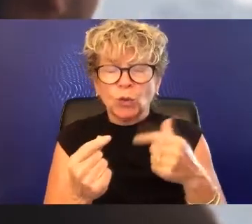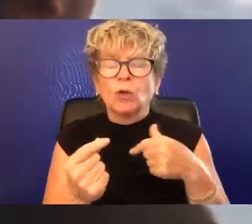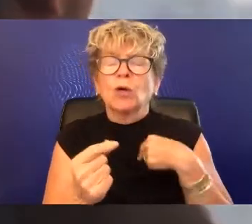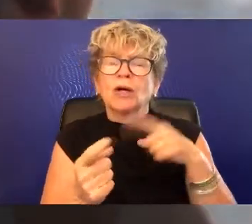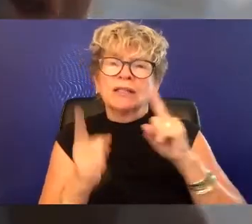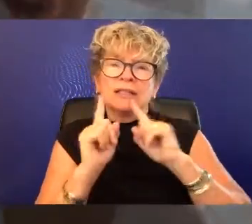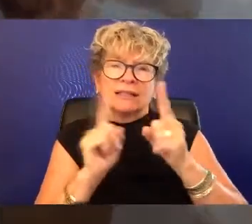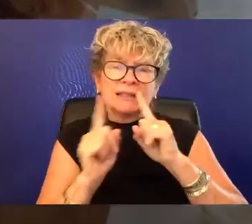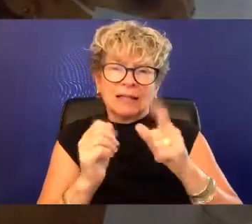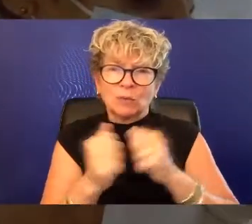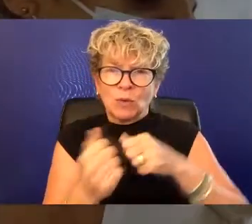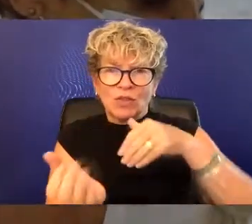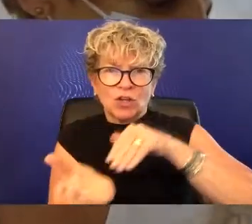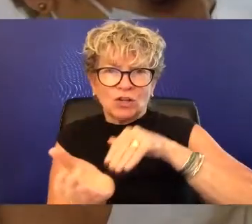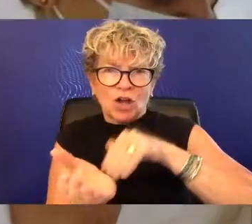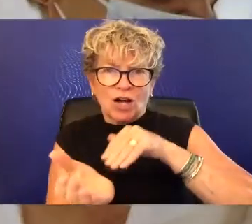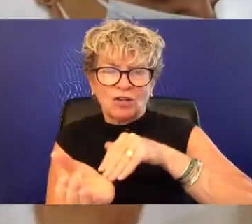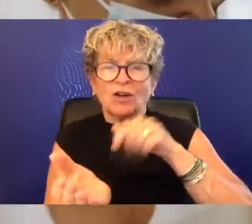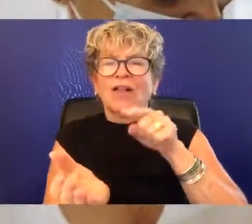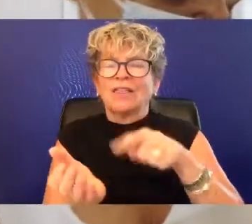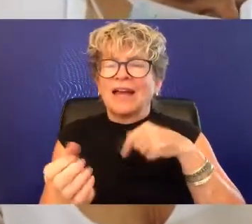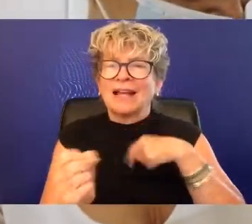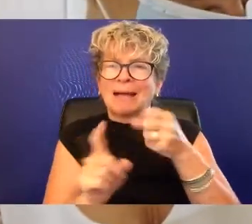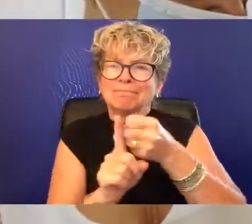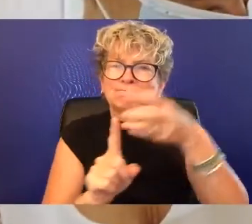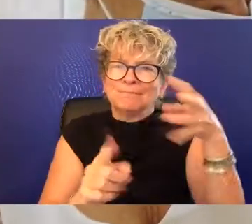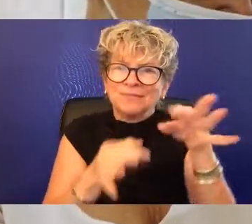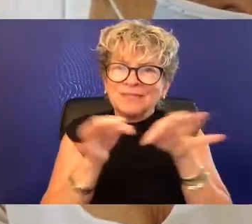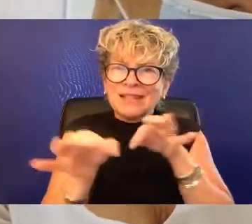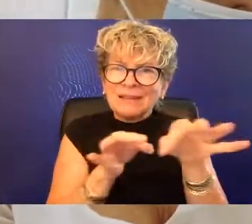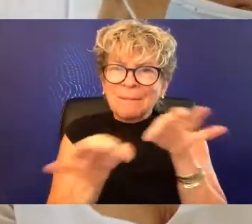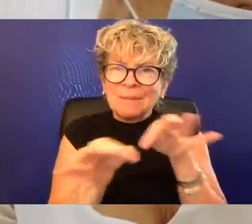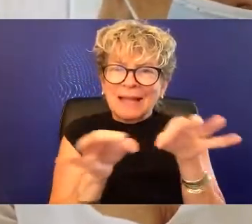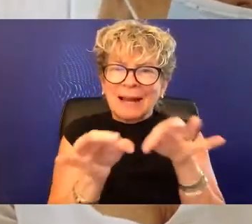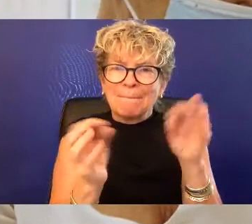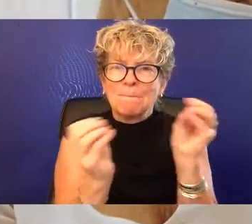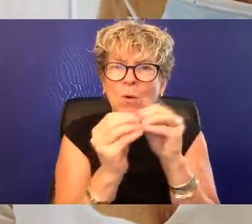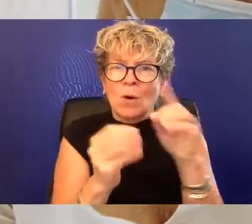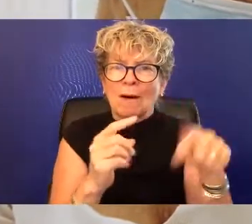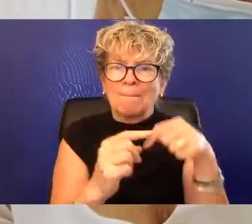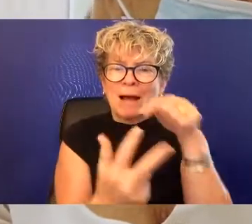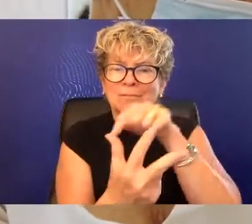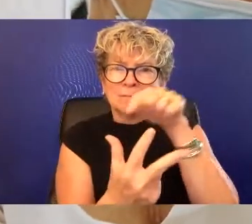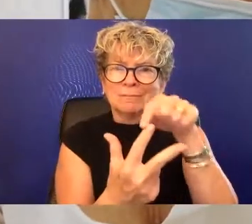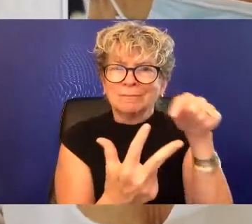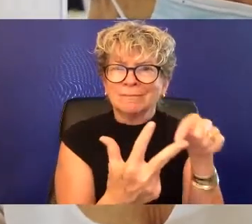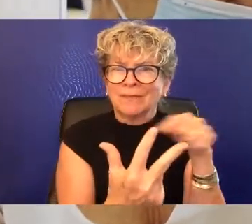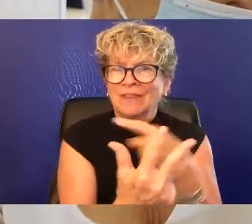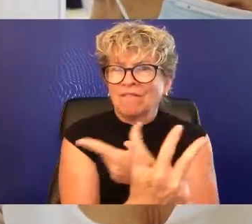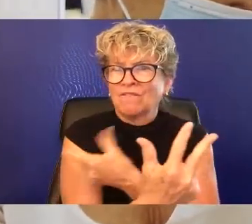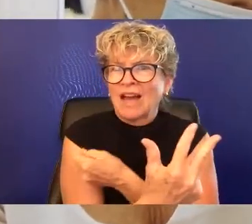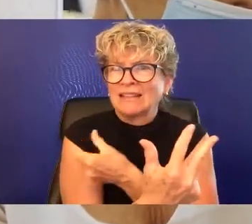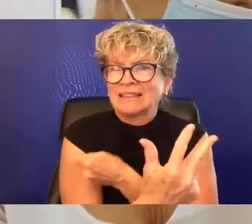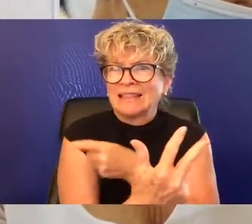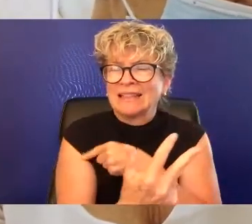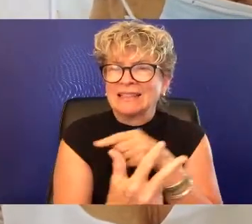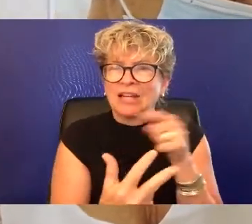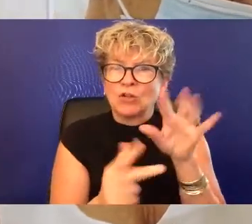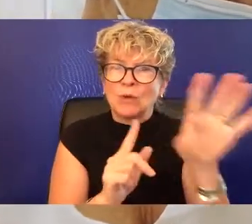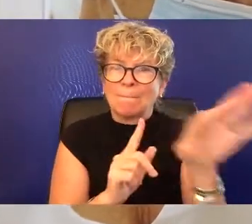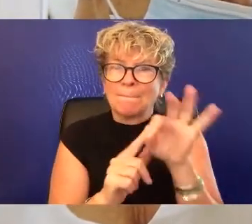your concerns. They can provide additional information about the vaccines and help you decide which vaccine is best for